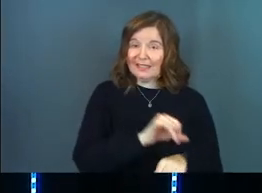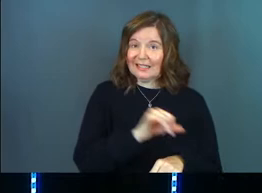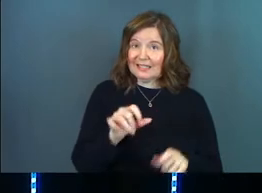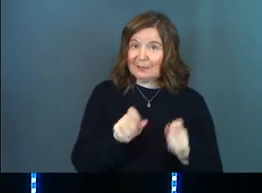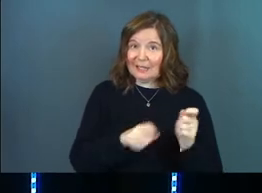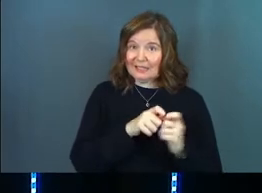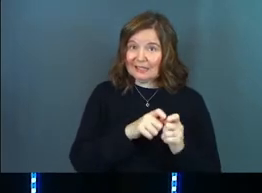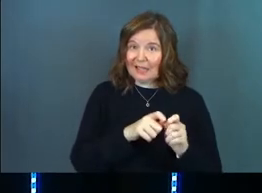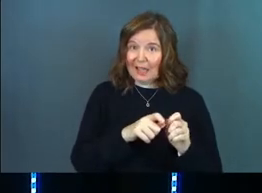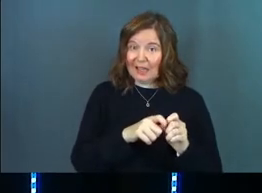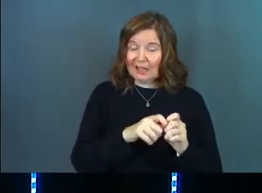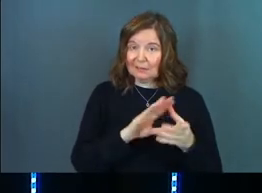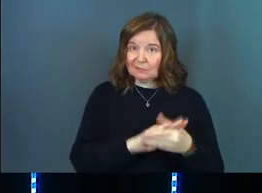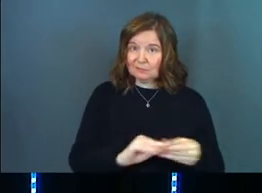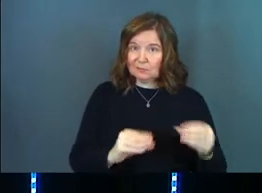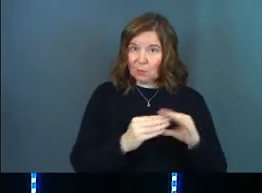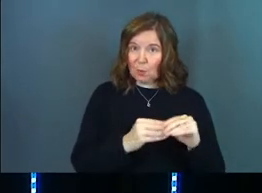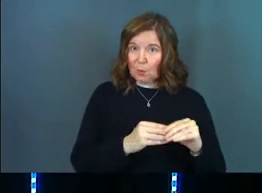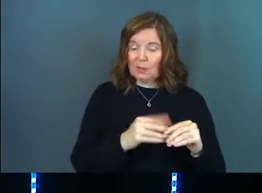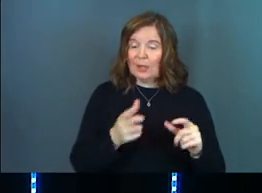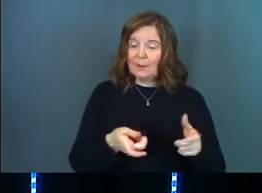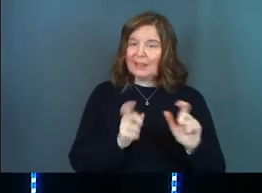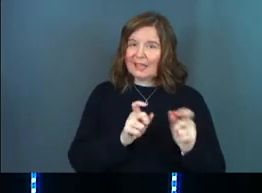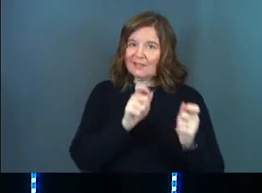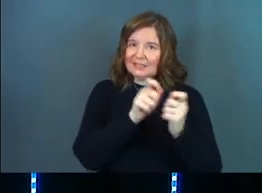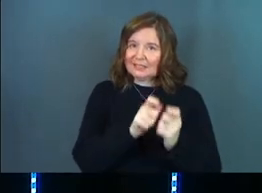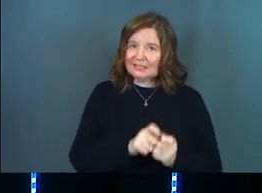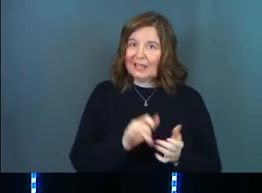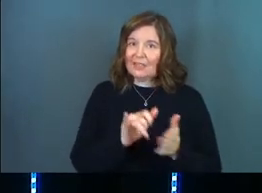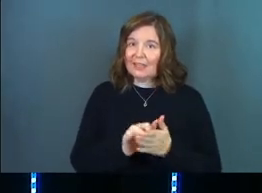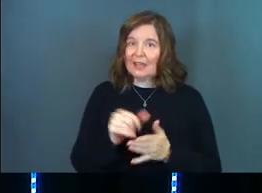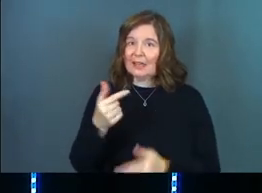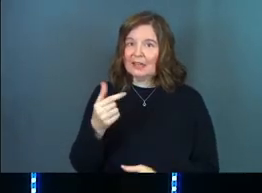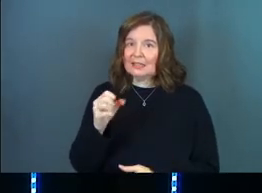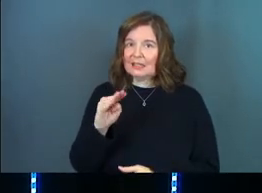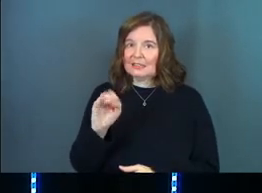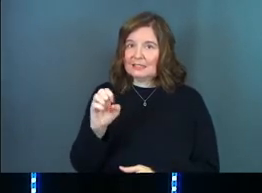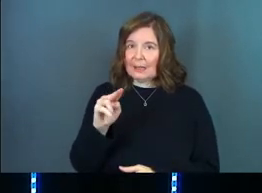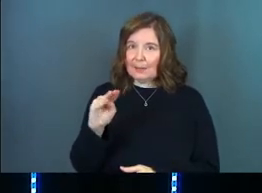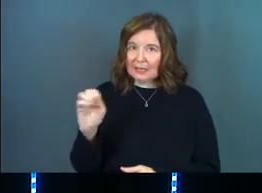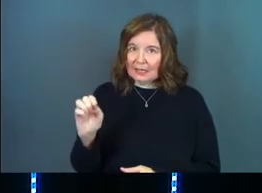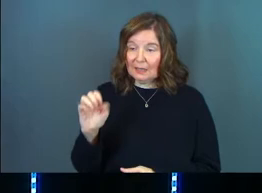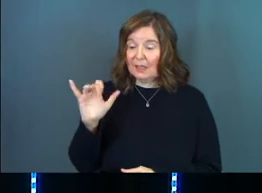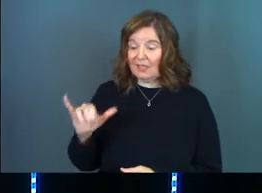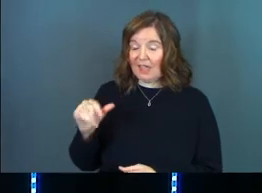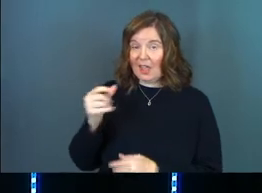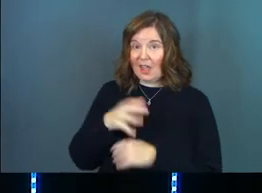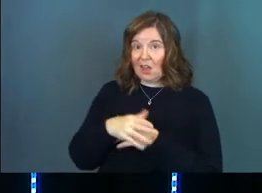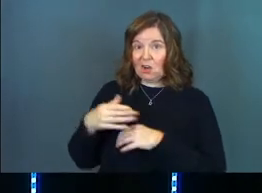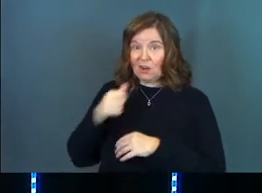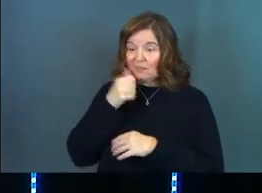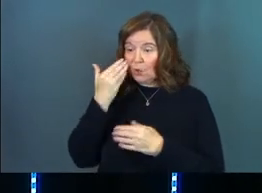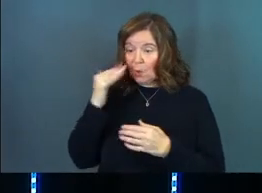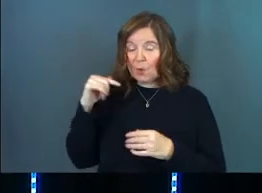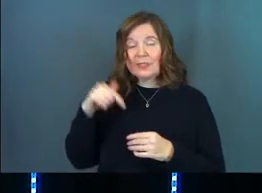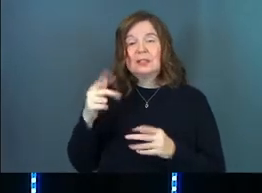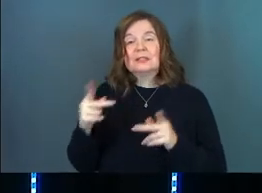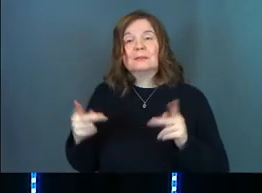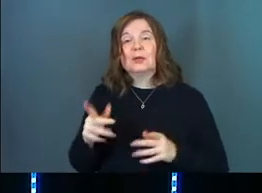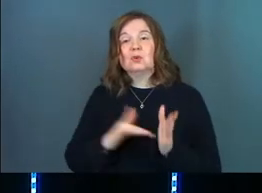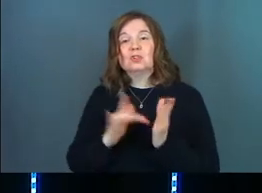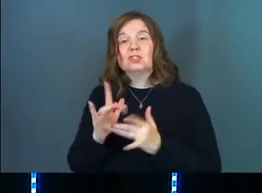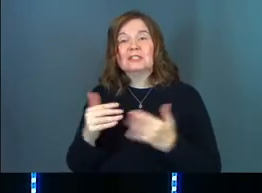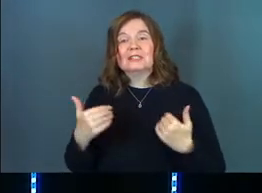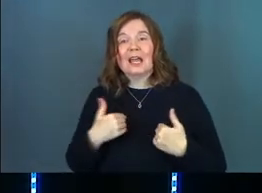same exact scene we're about to go over. They give us the detail that it's in Gethsemane. The Garden of Gethsemane, if you don't know, this is the place